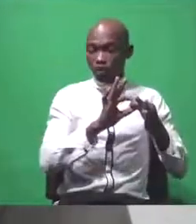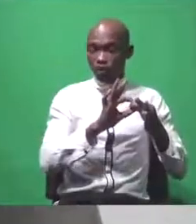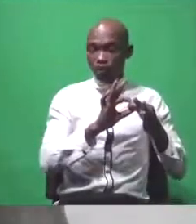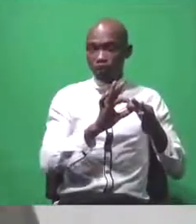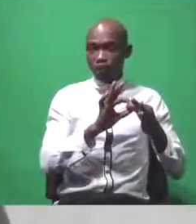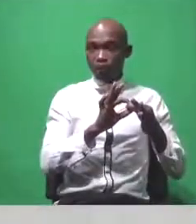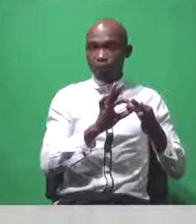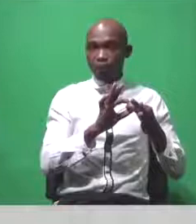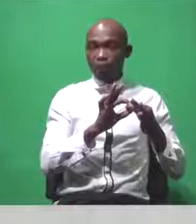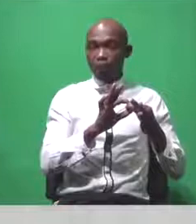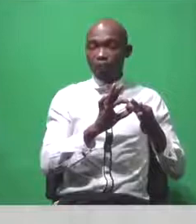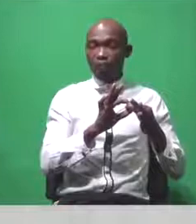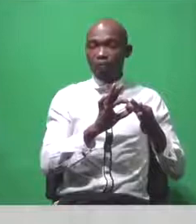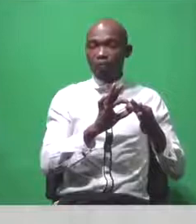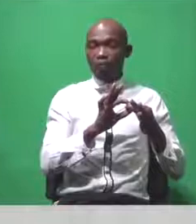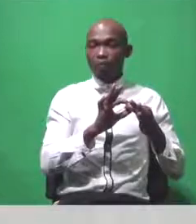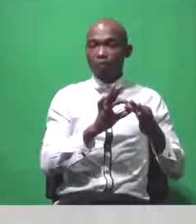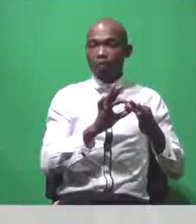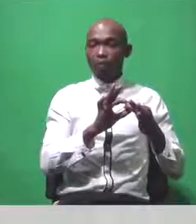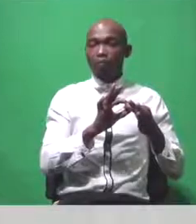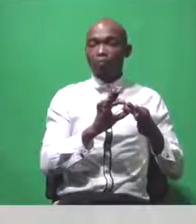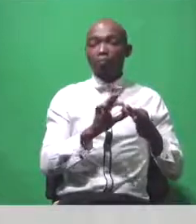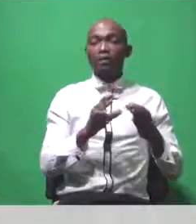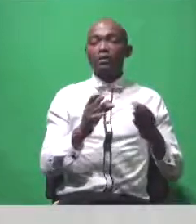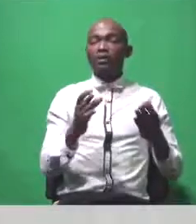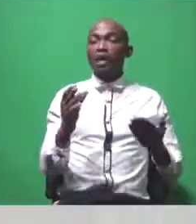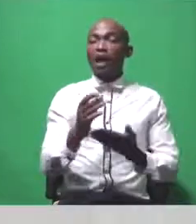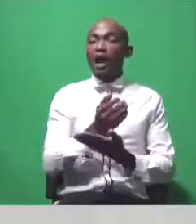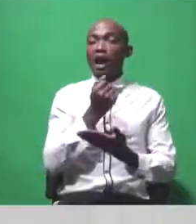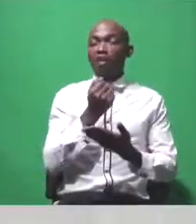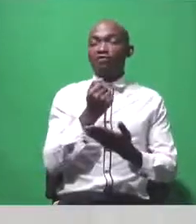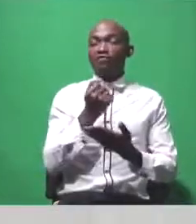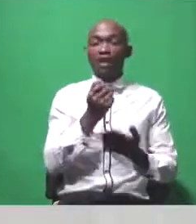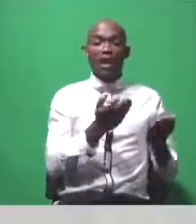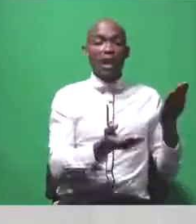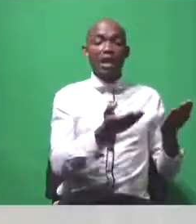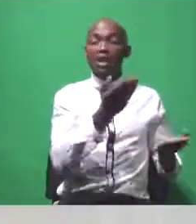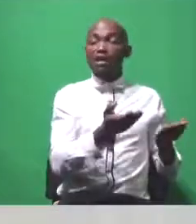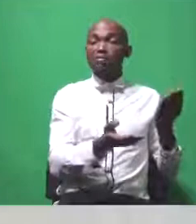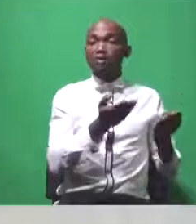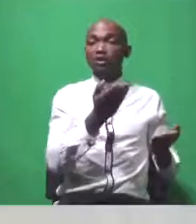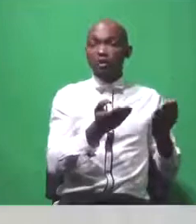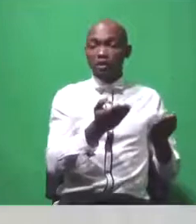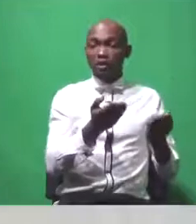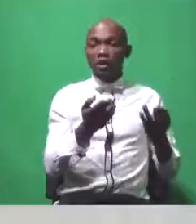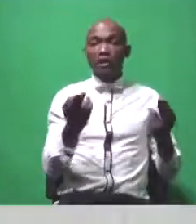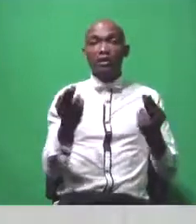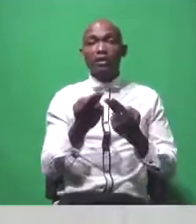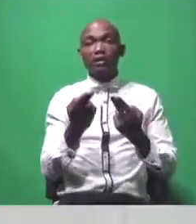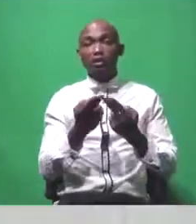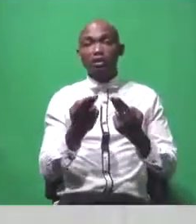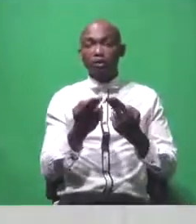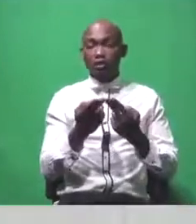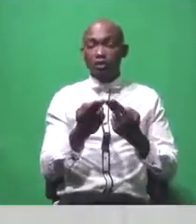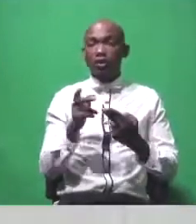a partnership, but have a limited transaction. Always, they have a specific date